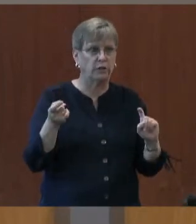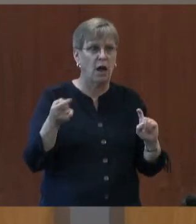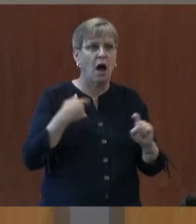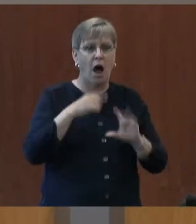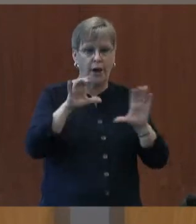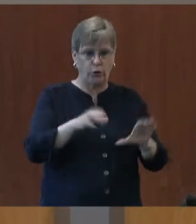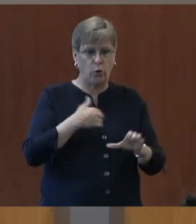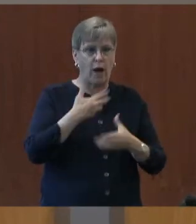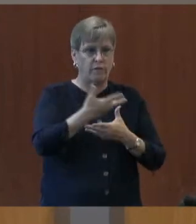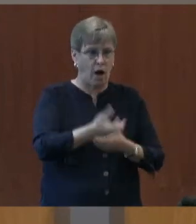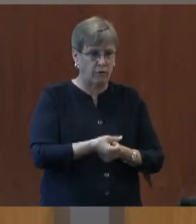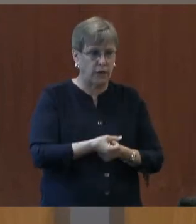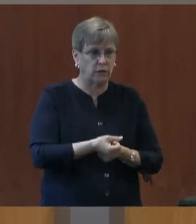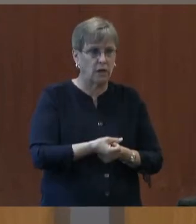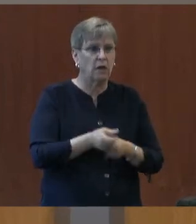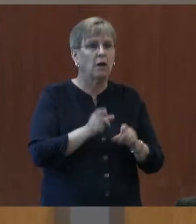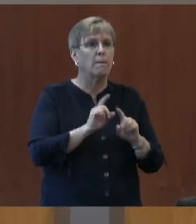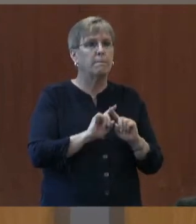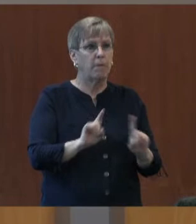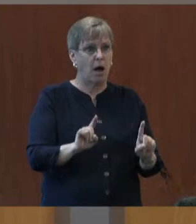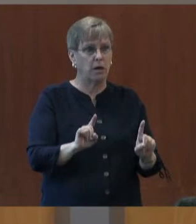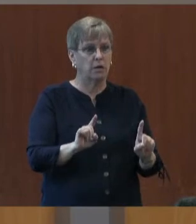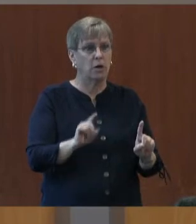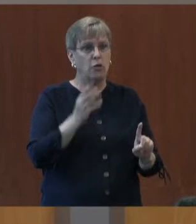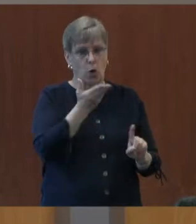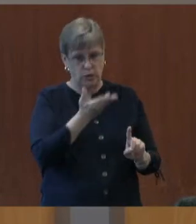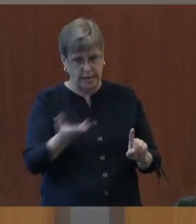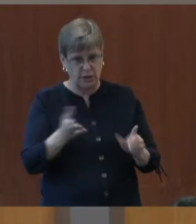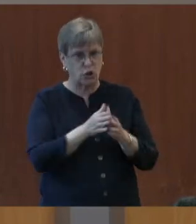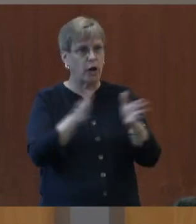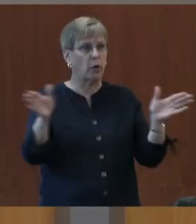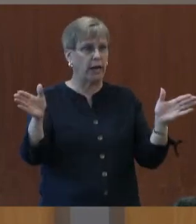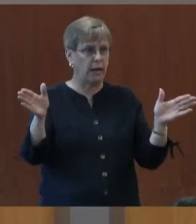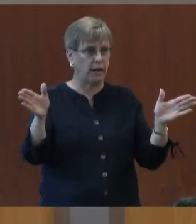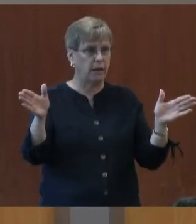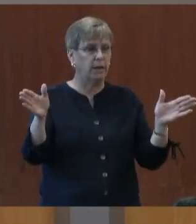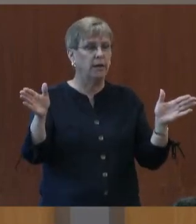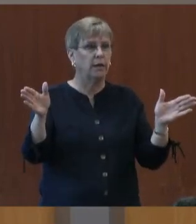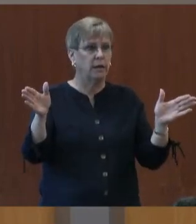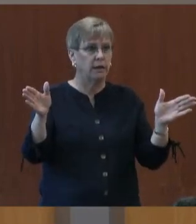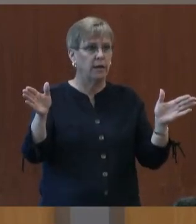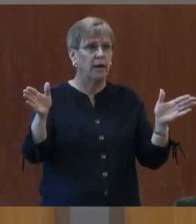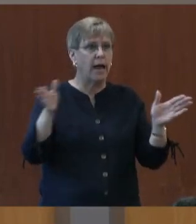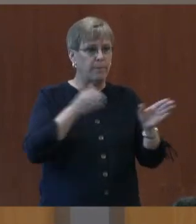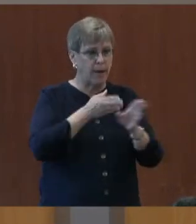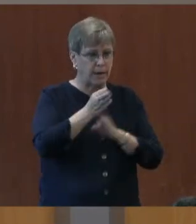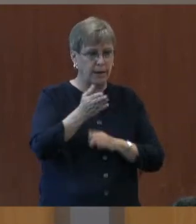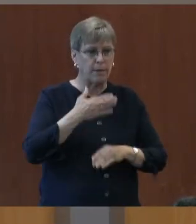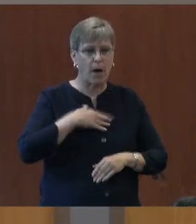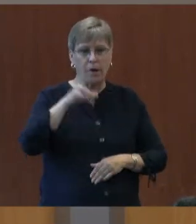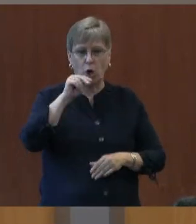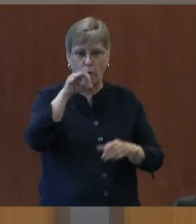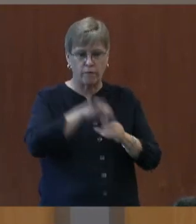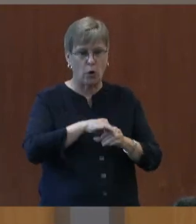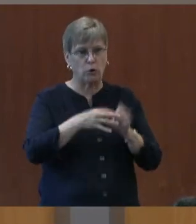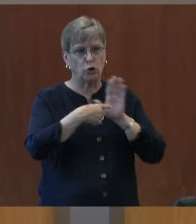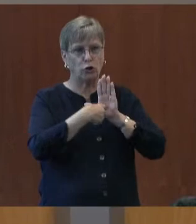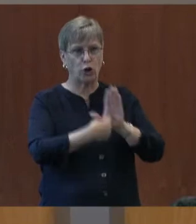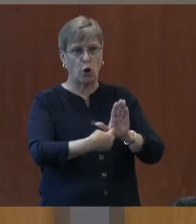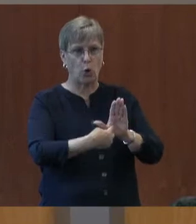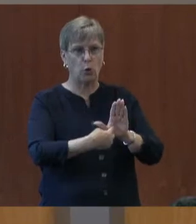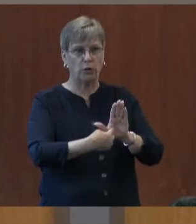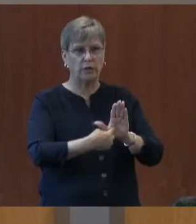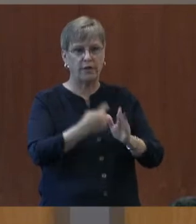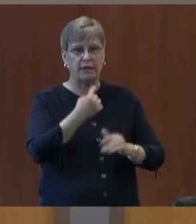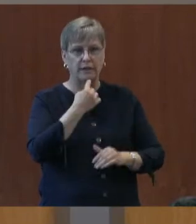do have confidence, but just those things in general, and mainly, I think my no vote reflects the